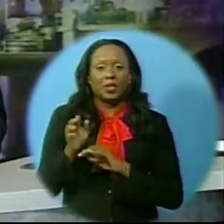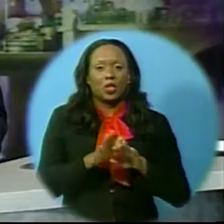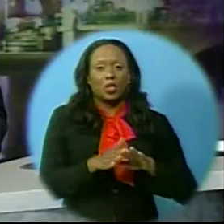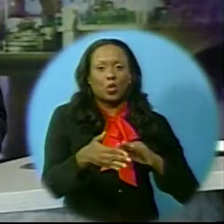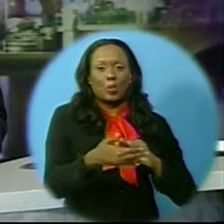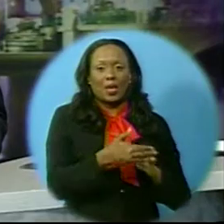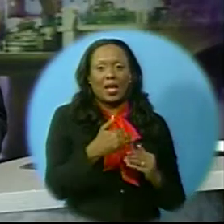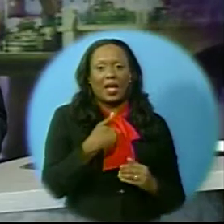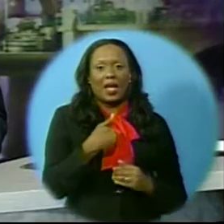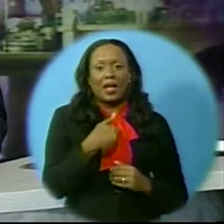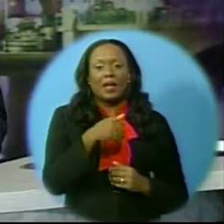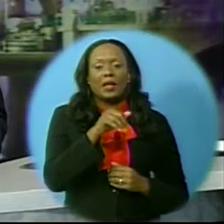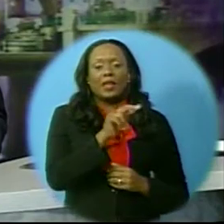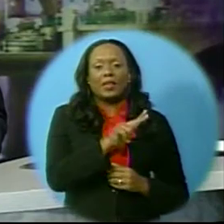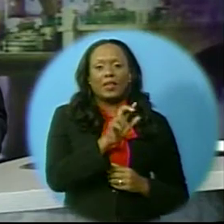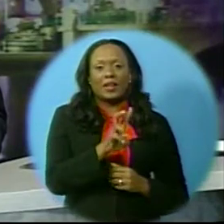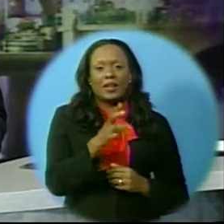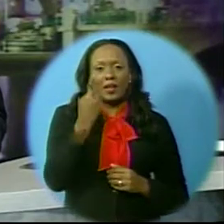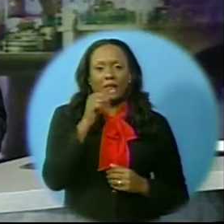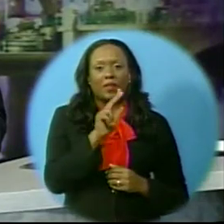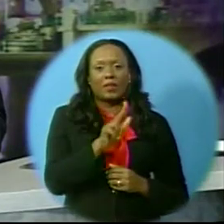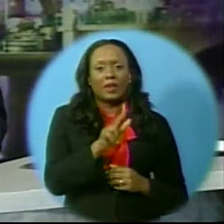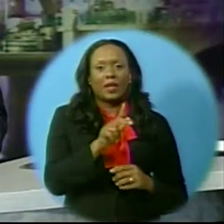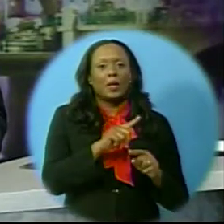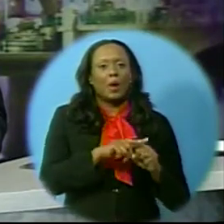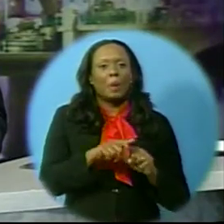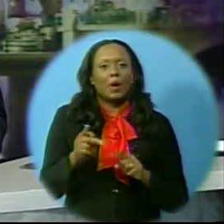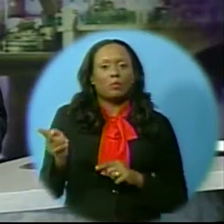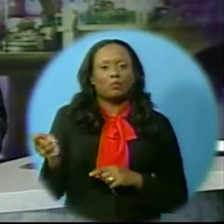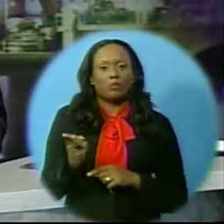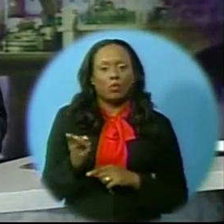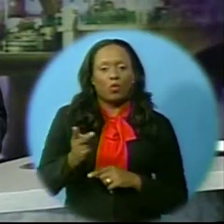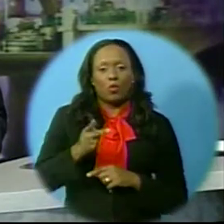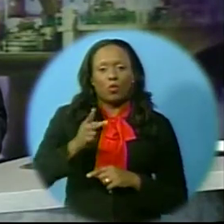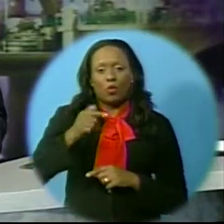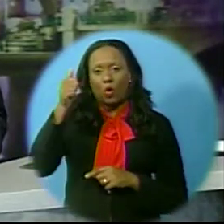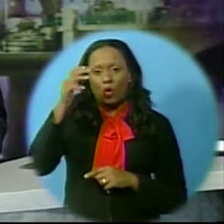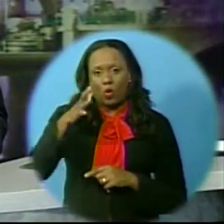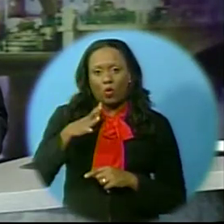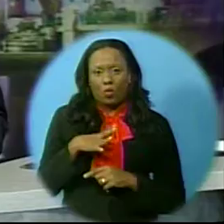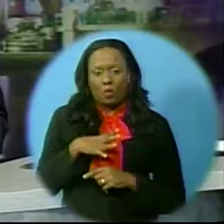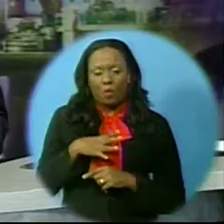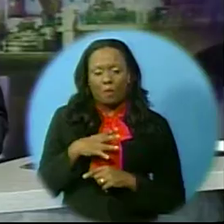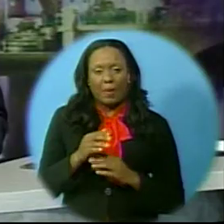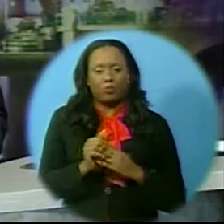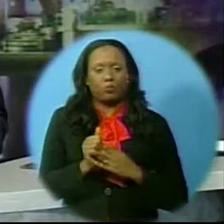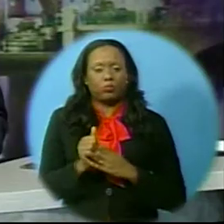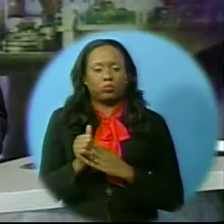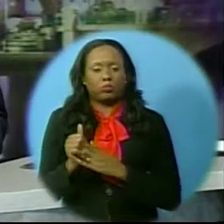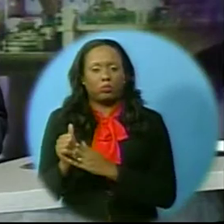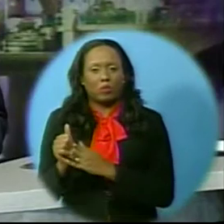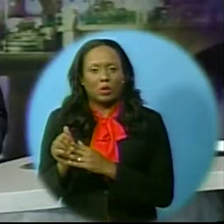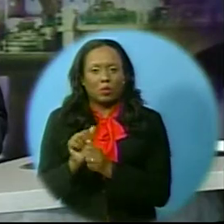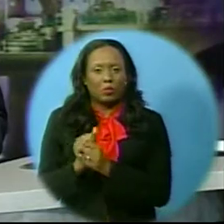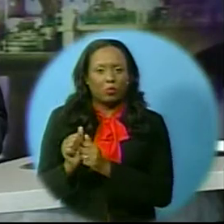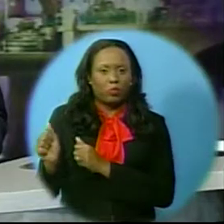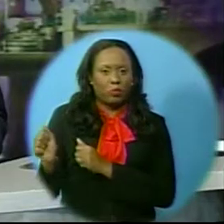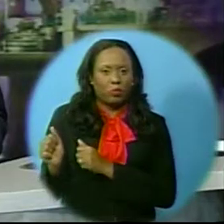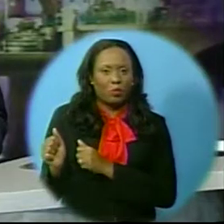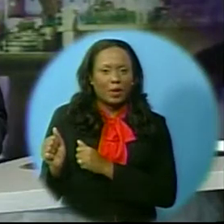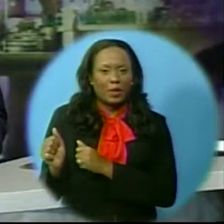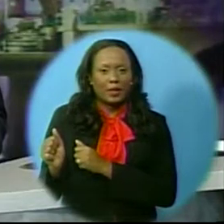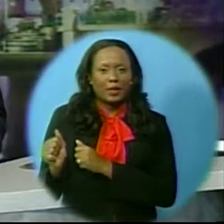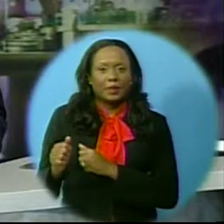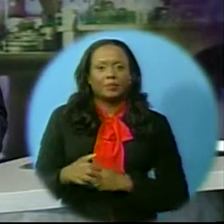CPL. Jamaica Talawas had reduced the Red Steel to 36 for 3 at one stage, but Taylor with 70 and Bravo